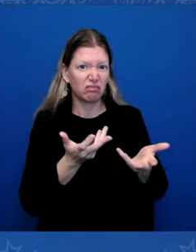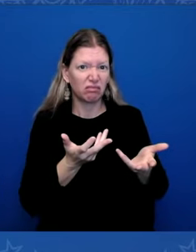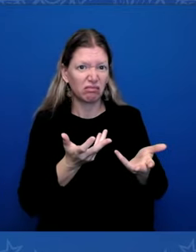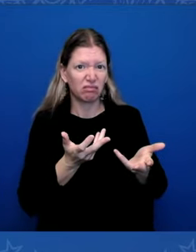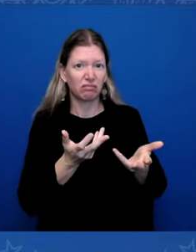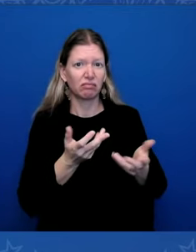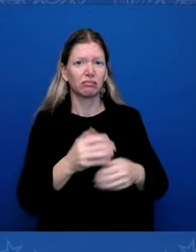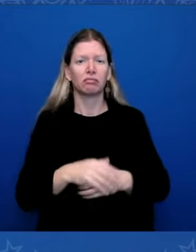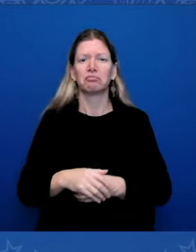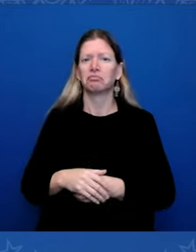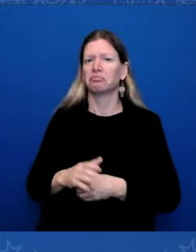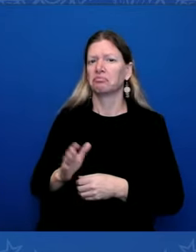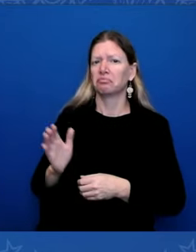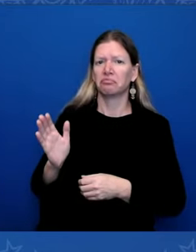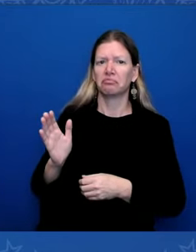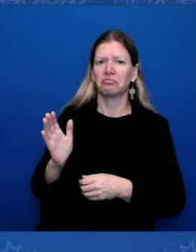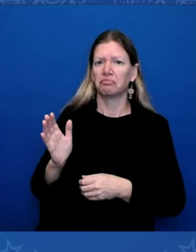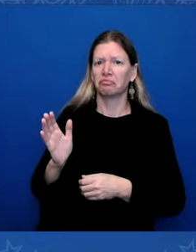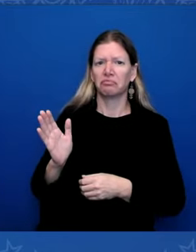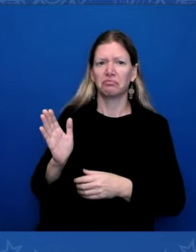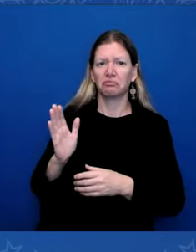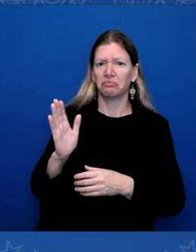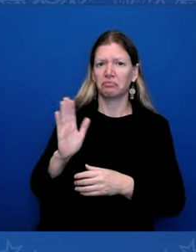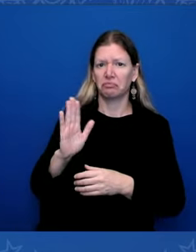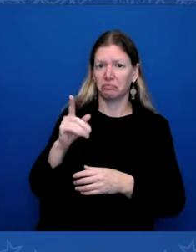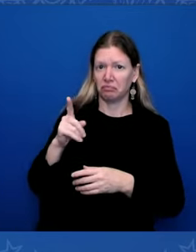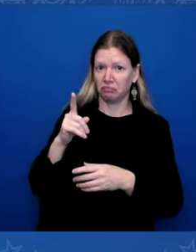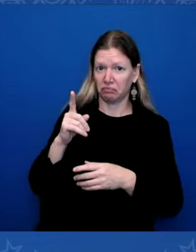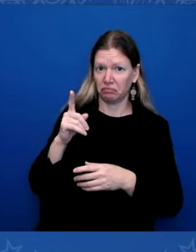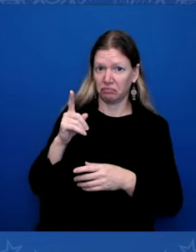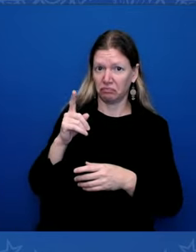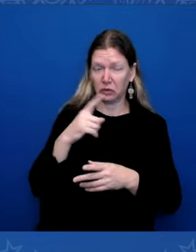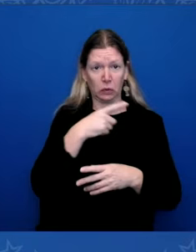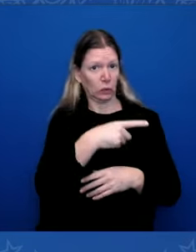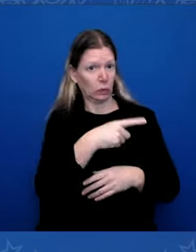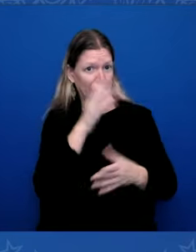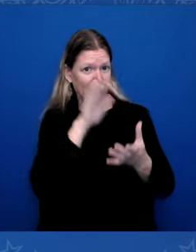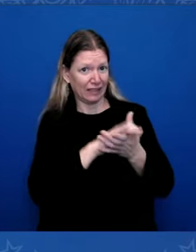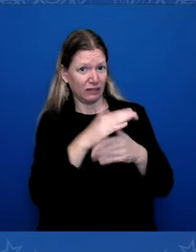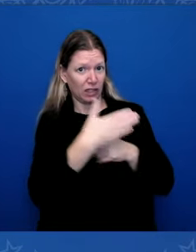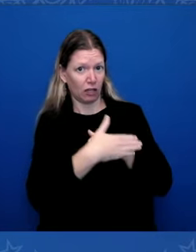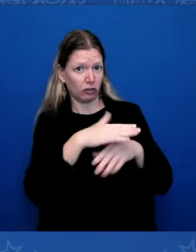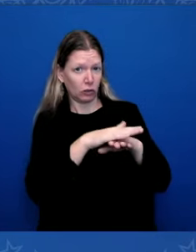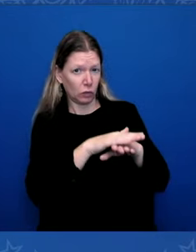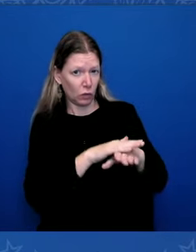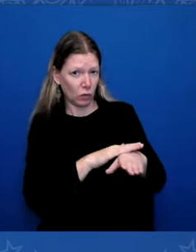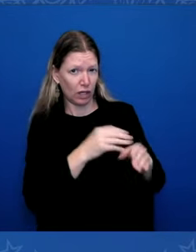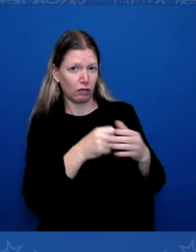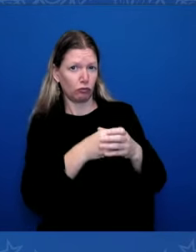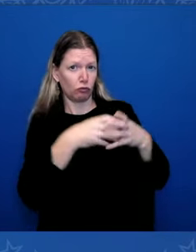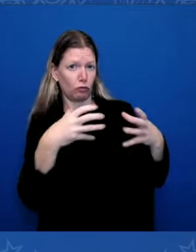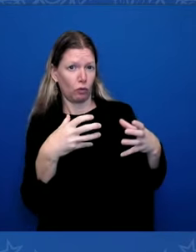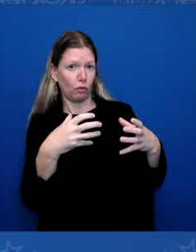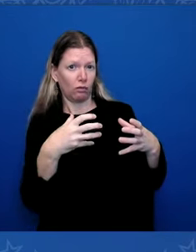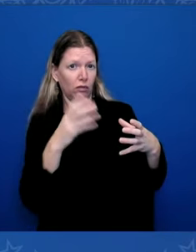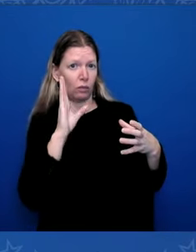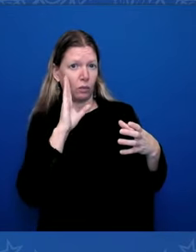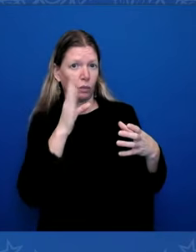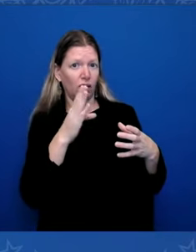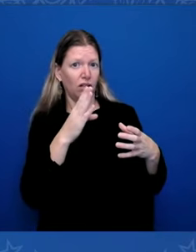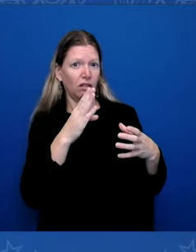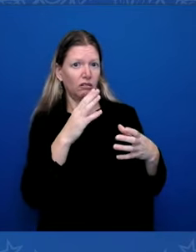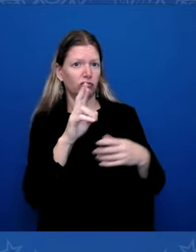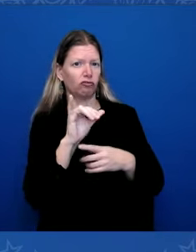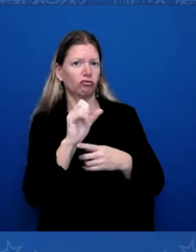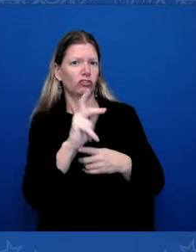growth could risk destabilizing the global economy or cause China to be more aggressive defensively, including with